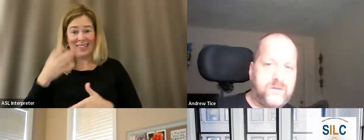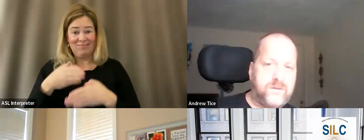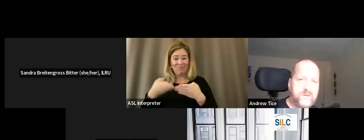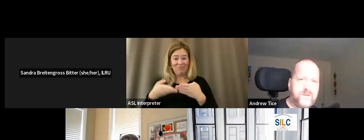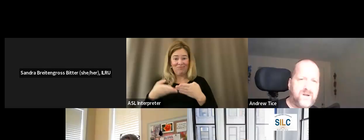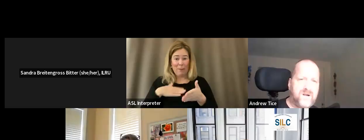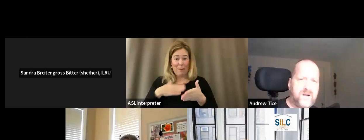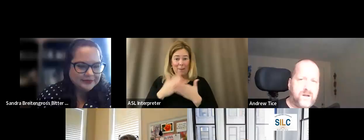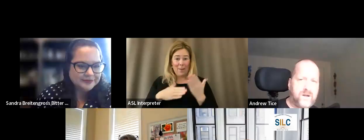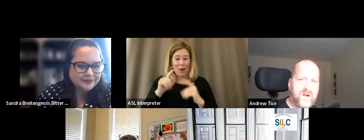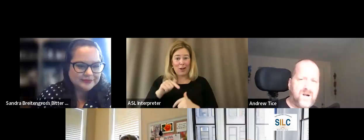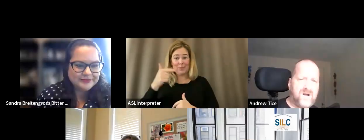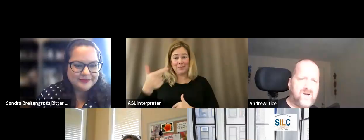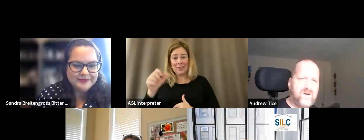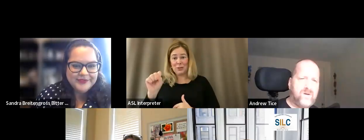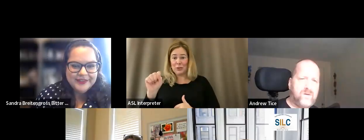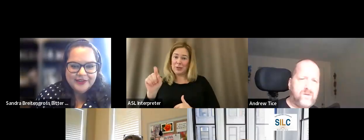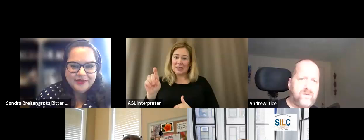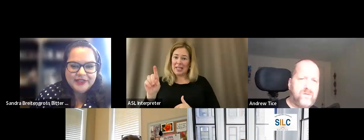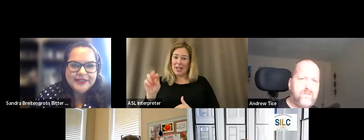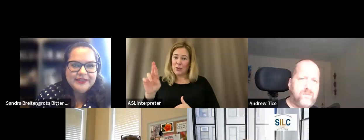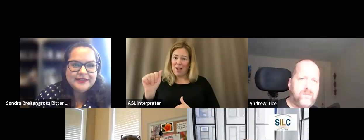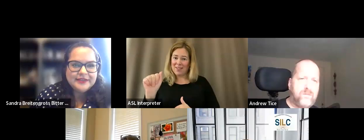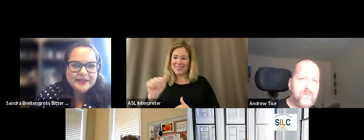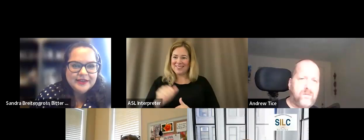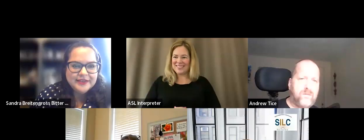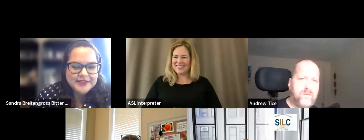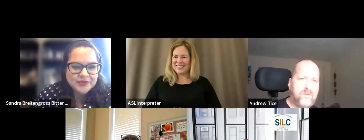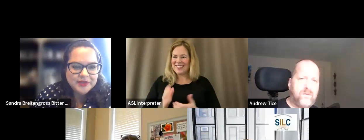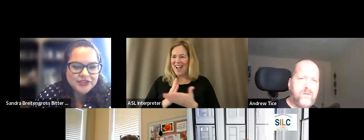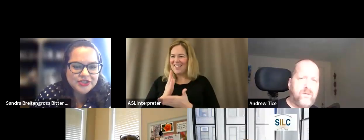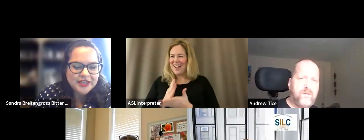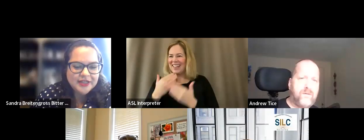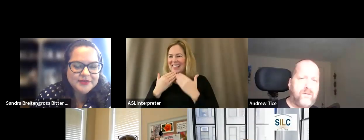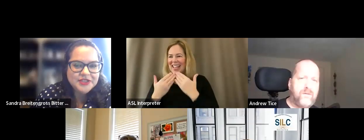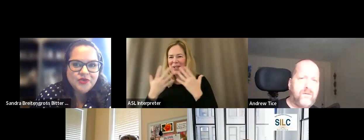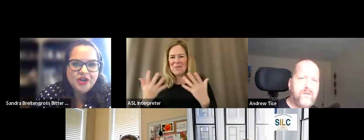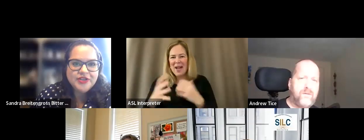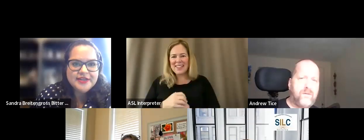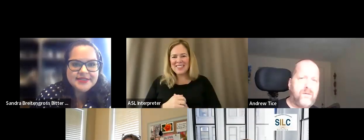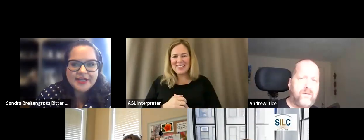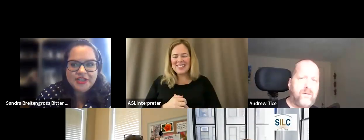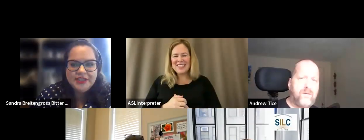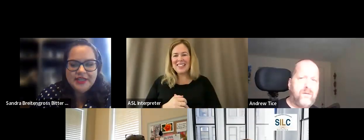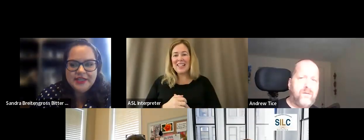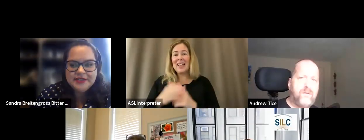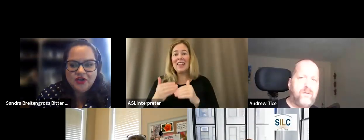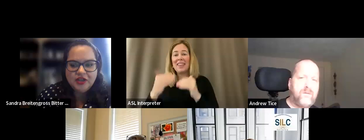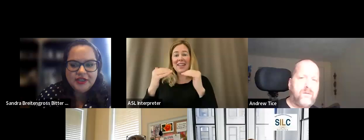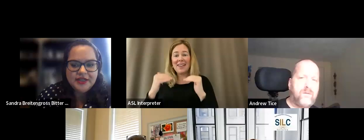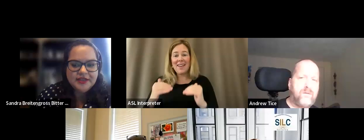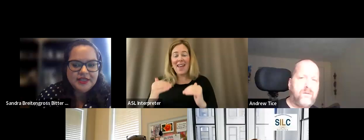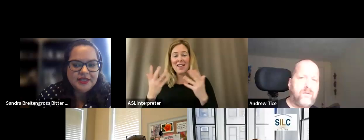going to send it back over to you. All righty. Thanks so much. So our next section